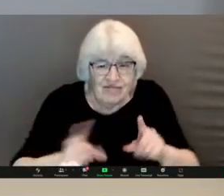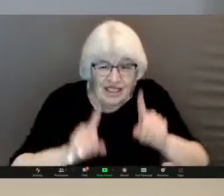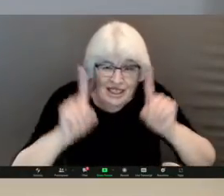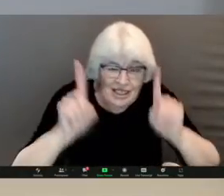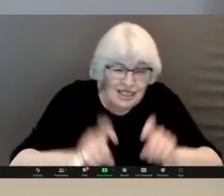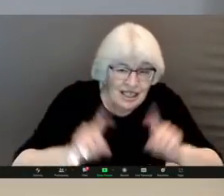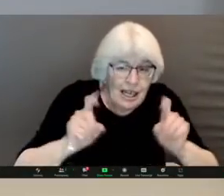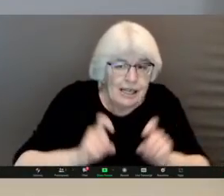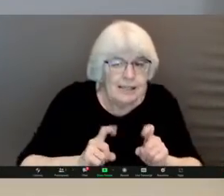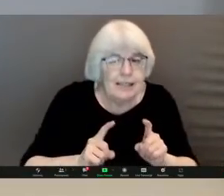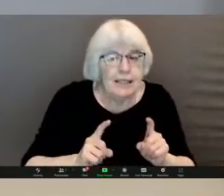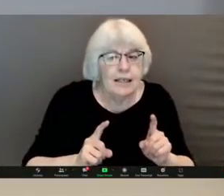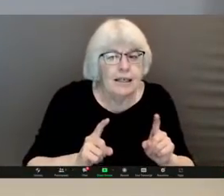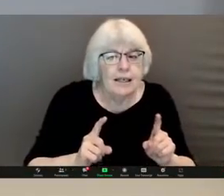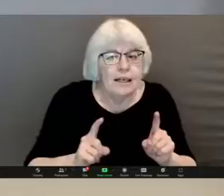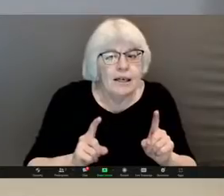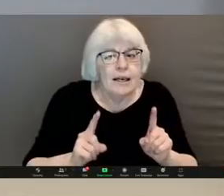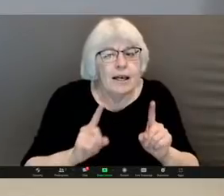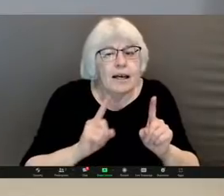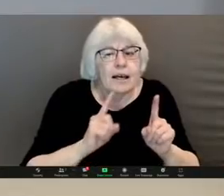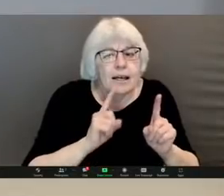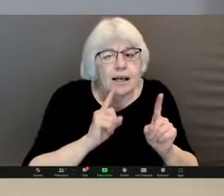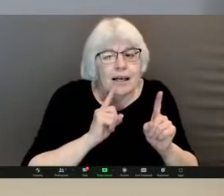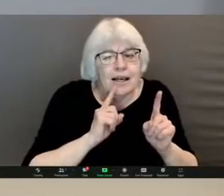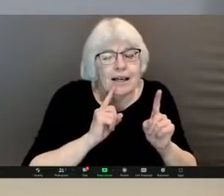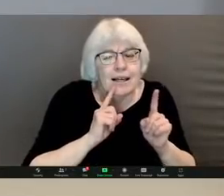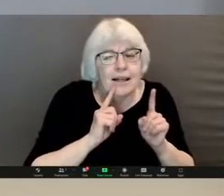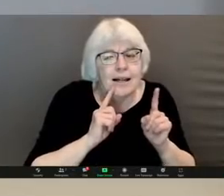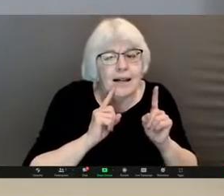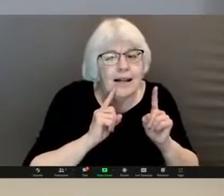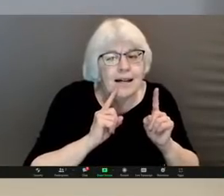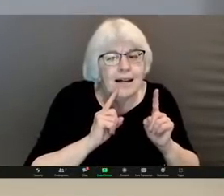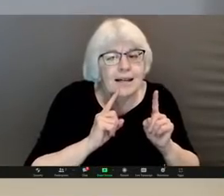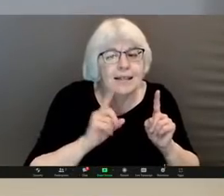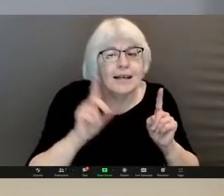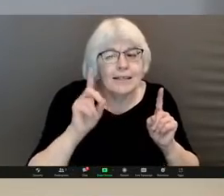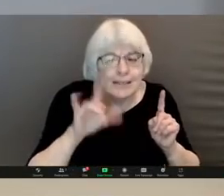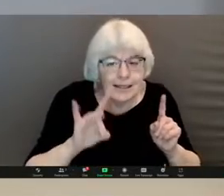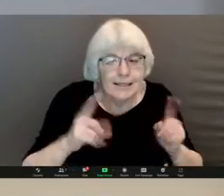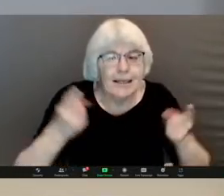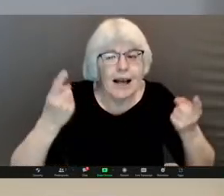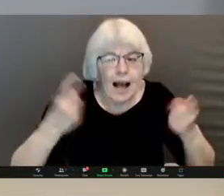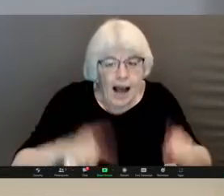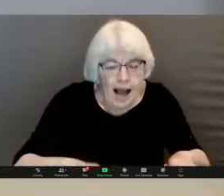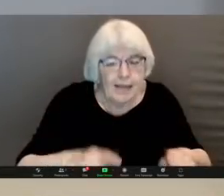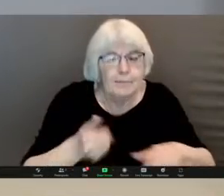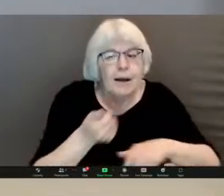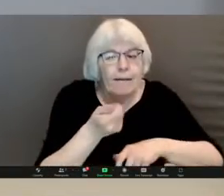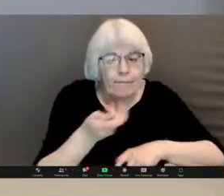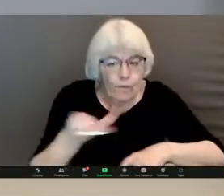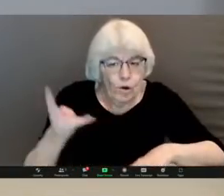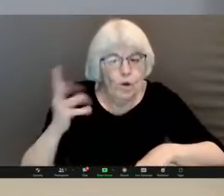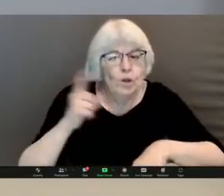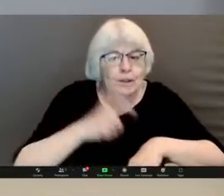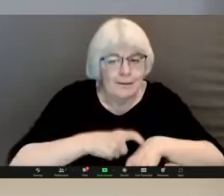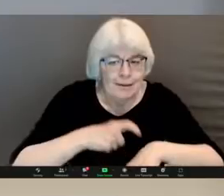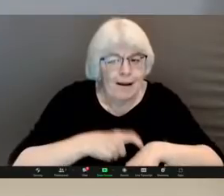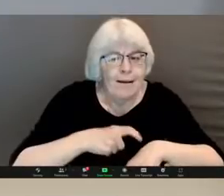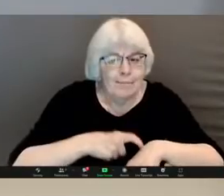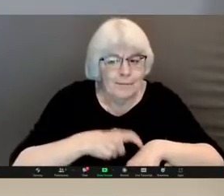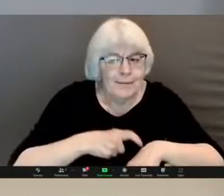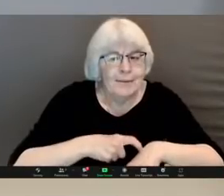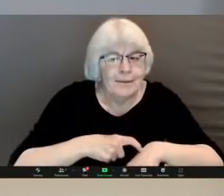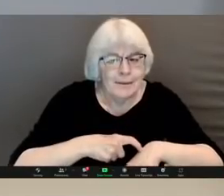there have been very few occasions, and we have the documented times and places that those